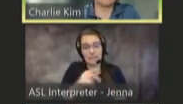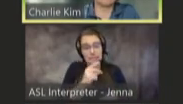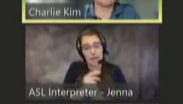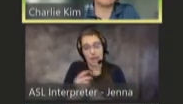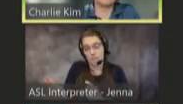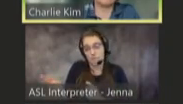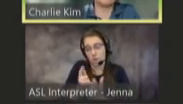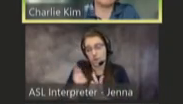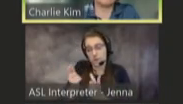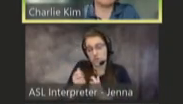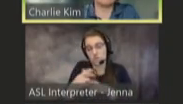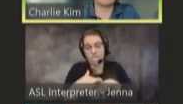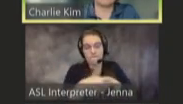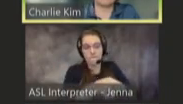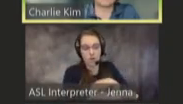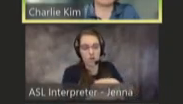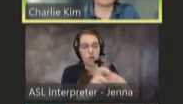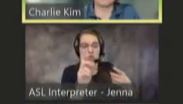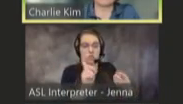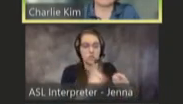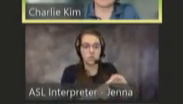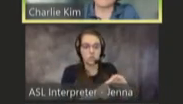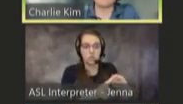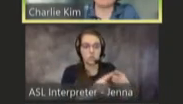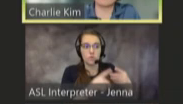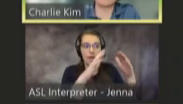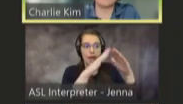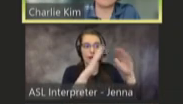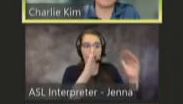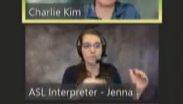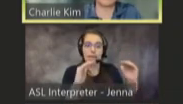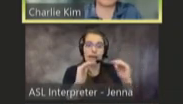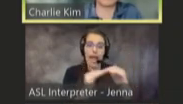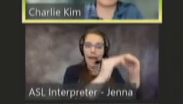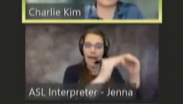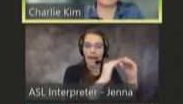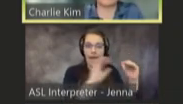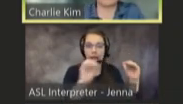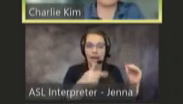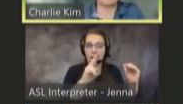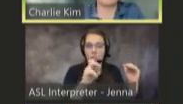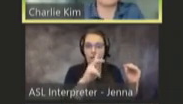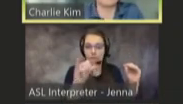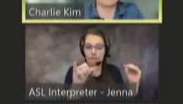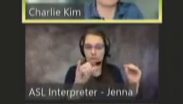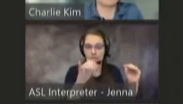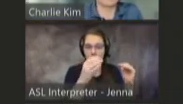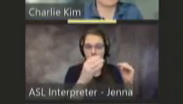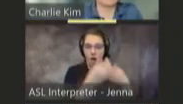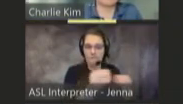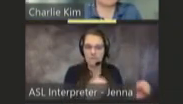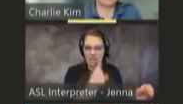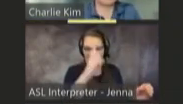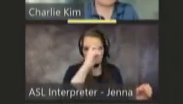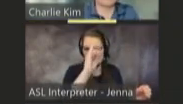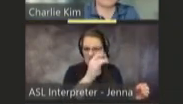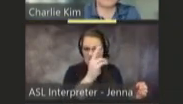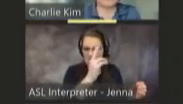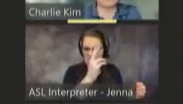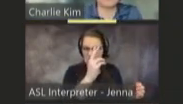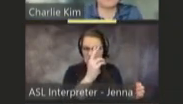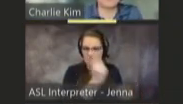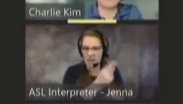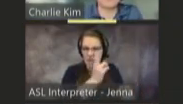to the Housing Equity Office. I believe that's the right department. So I was just